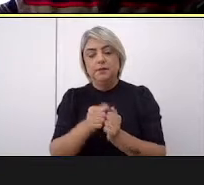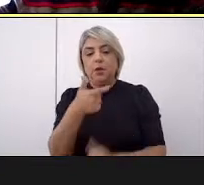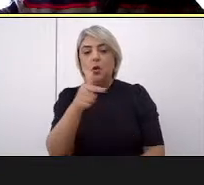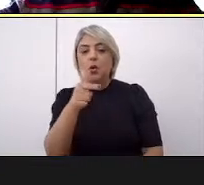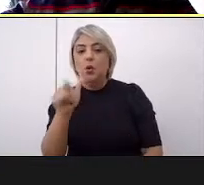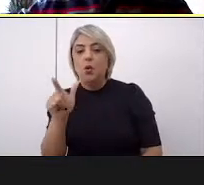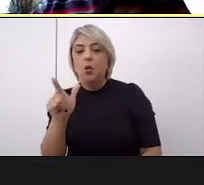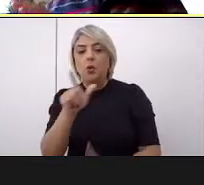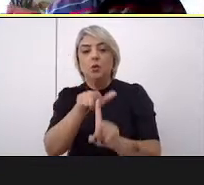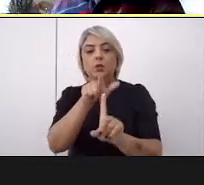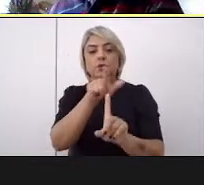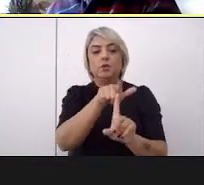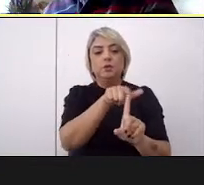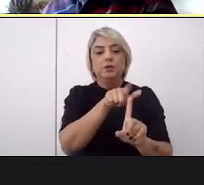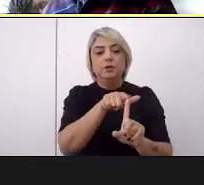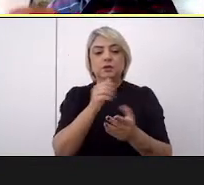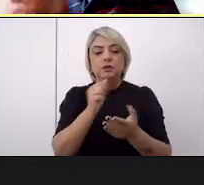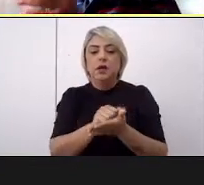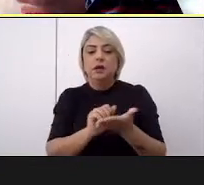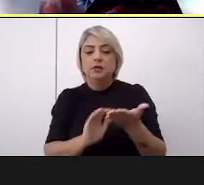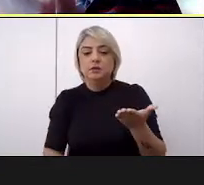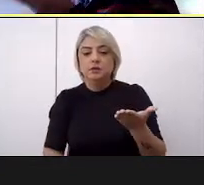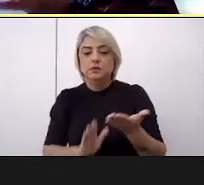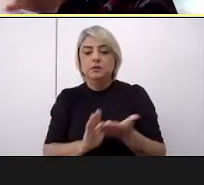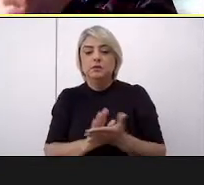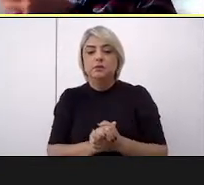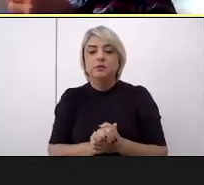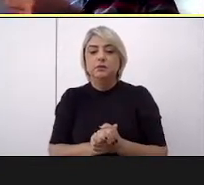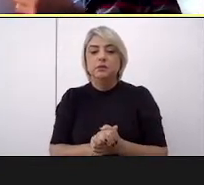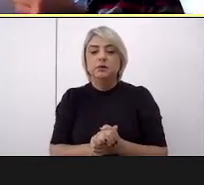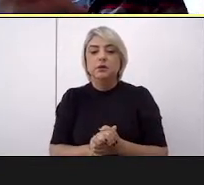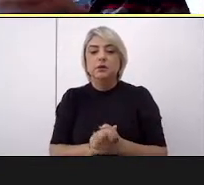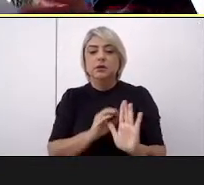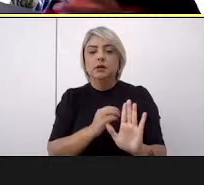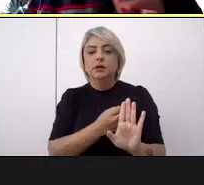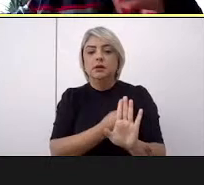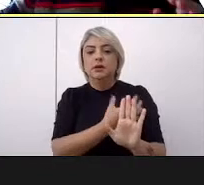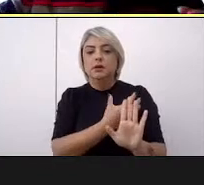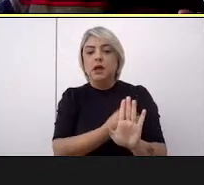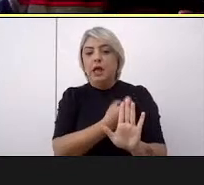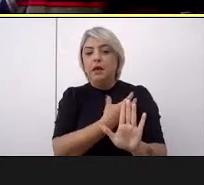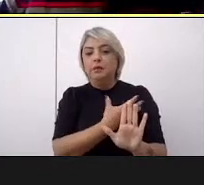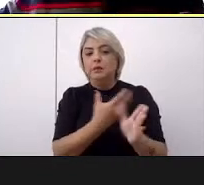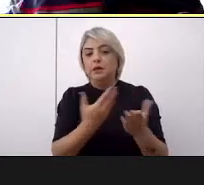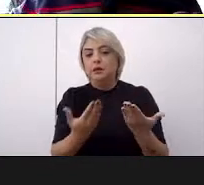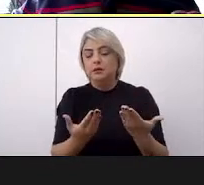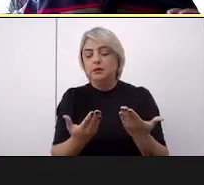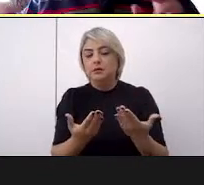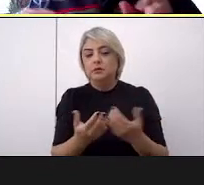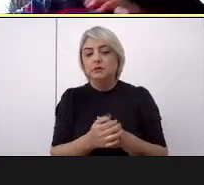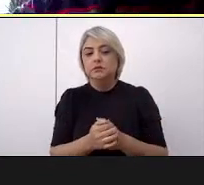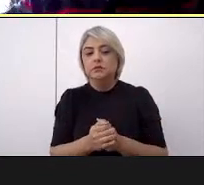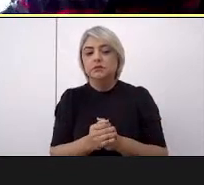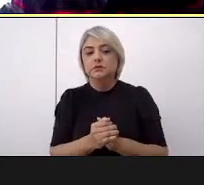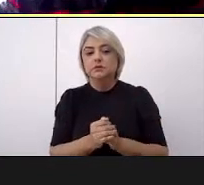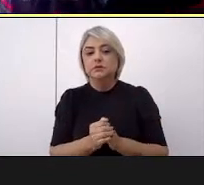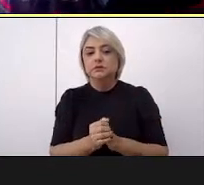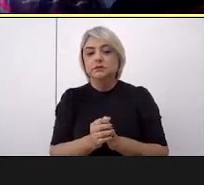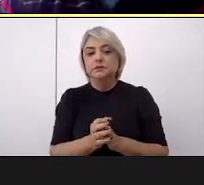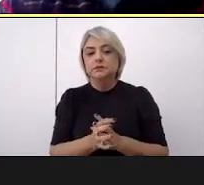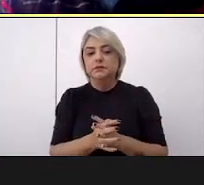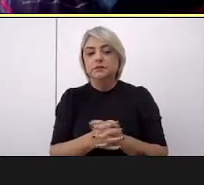mechanism like arbitration, mediation, conciliation, or settlement between legal